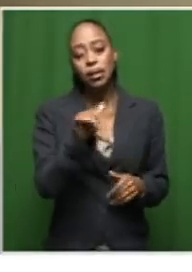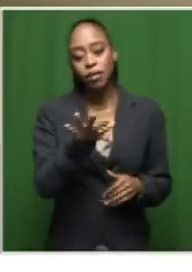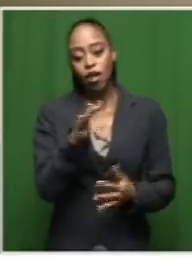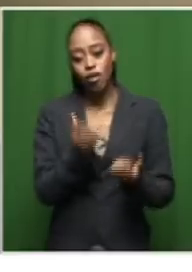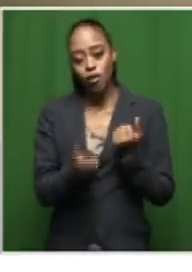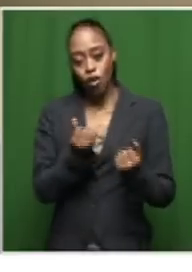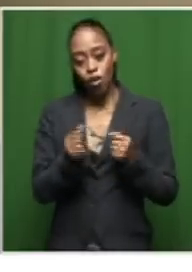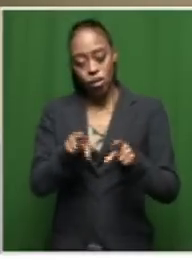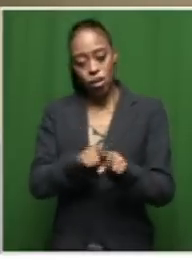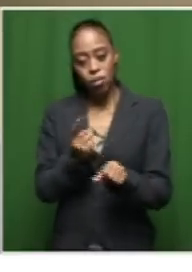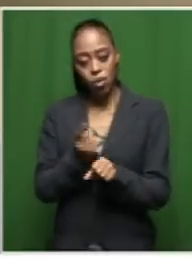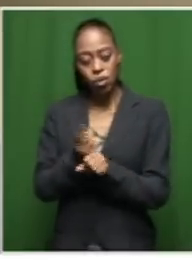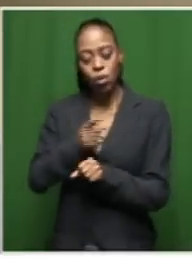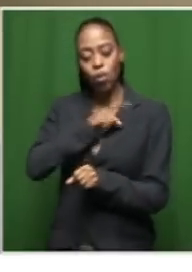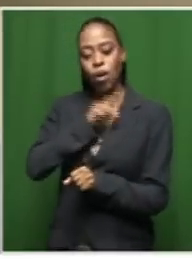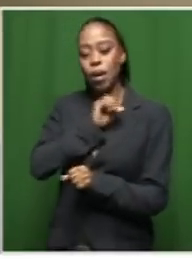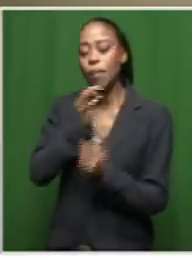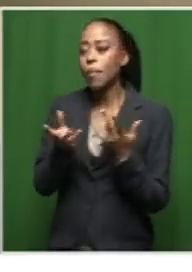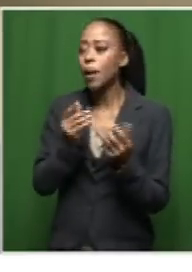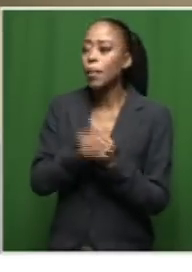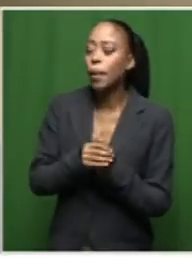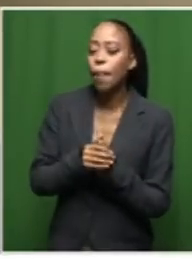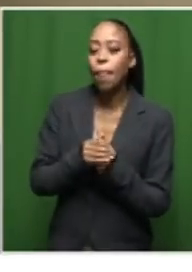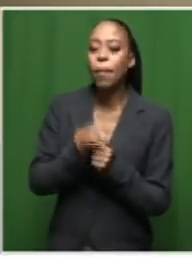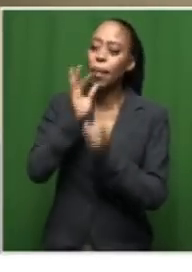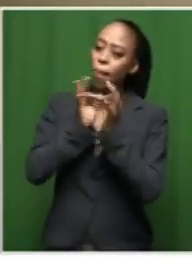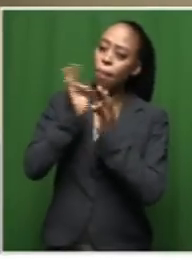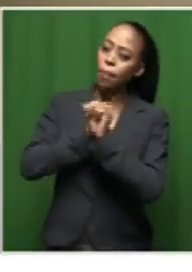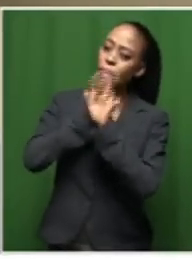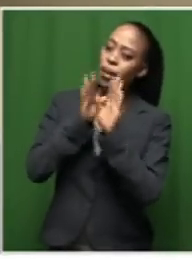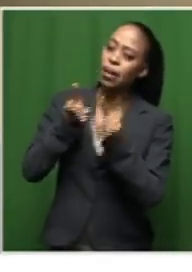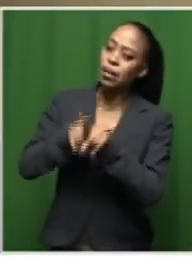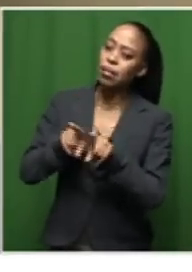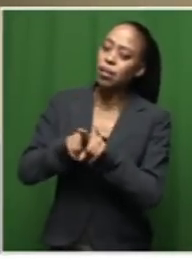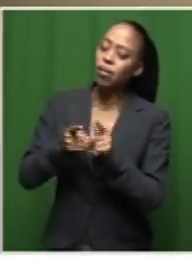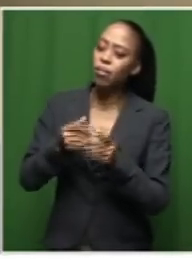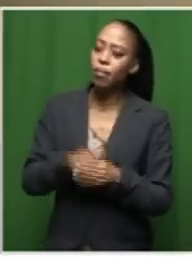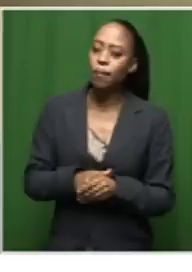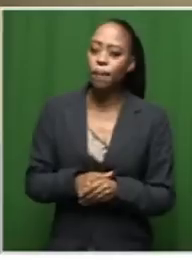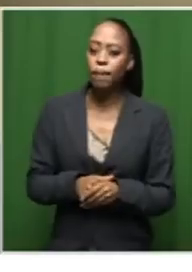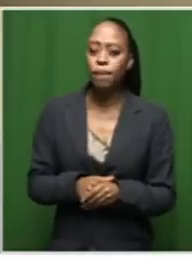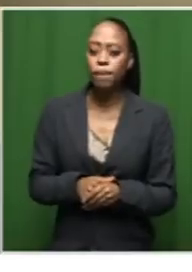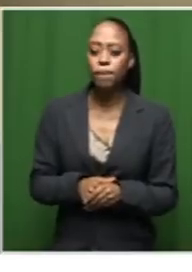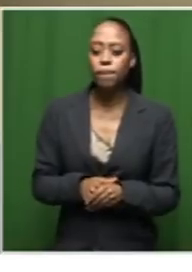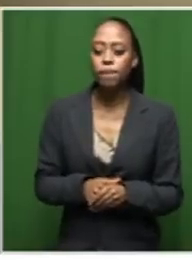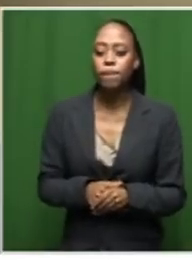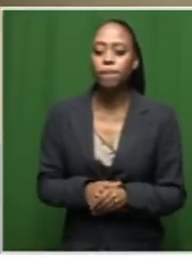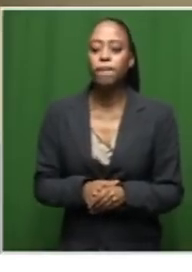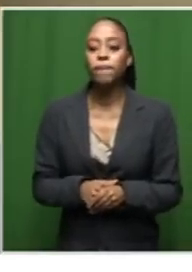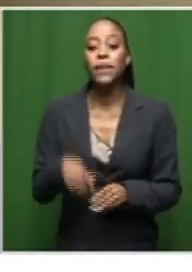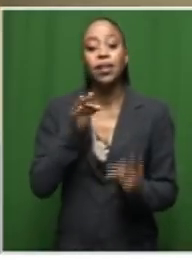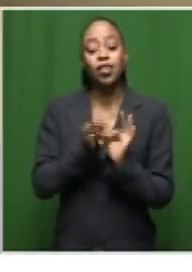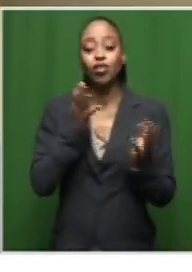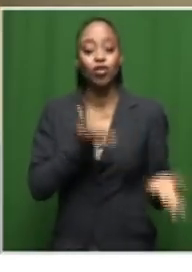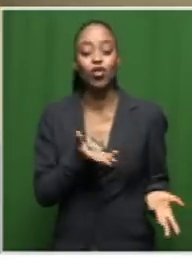Act as well. Yes. If you can perhaps clarify those very quickly as well for us. Those are exactly